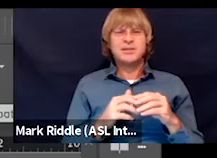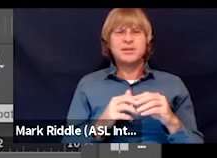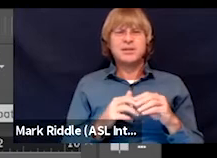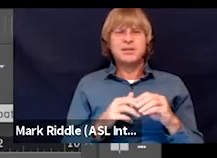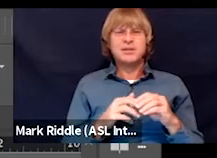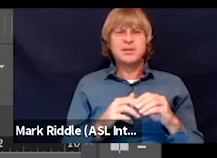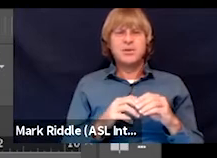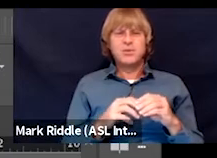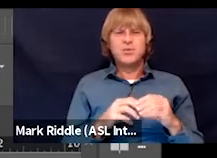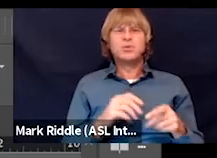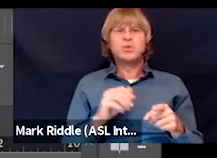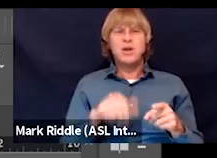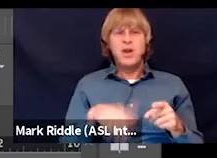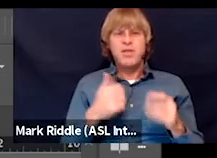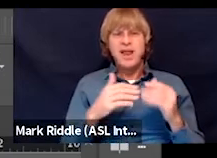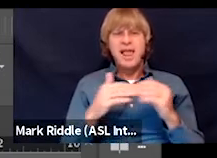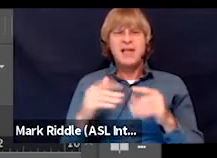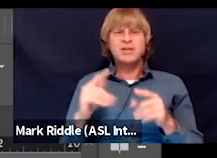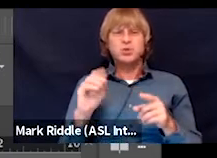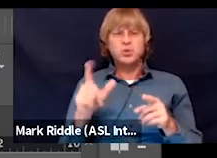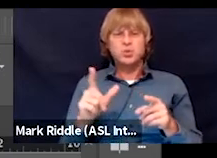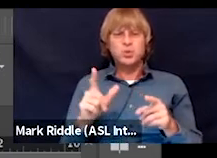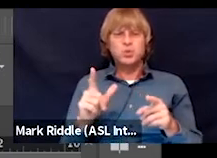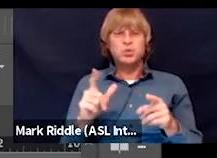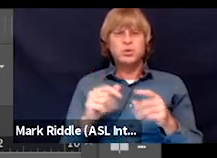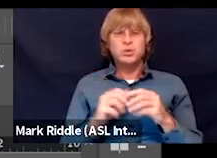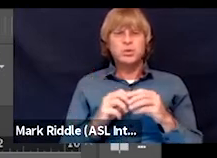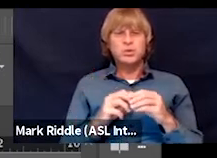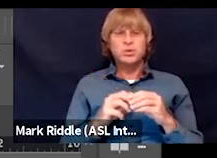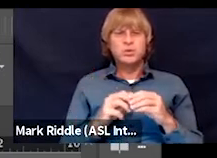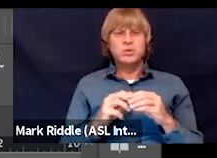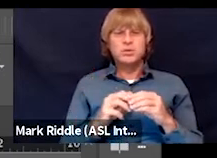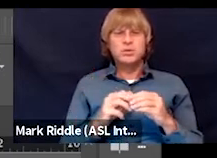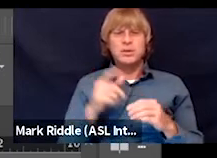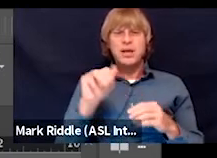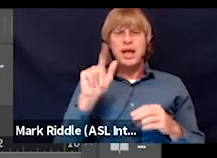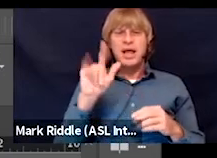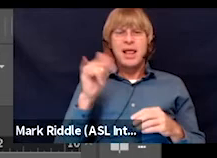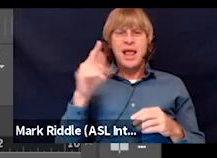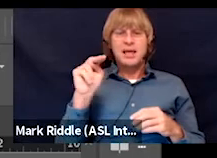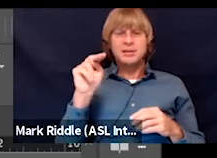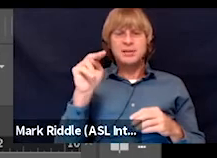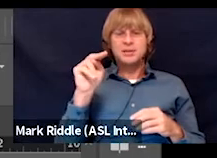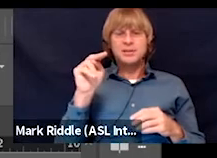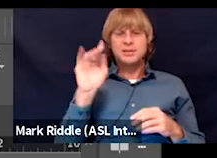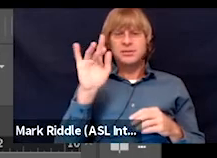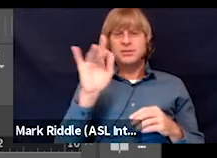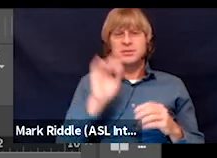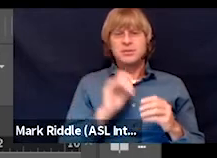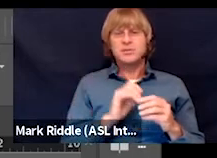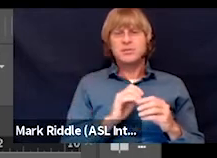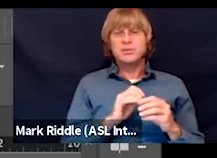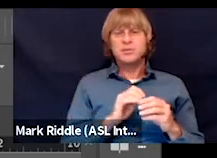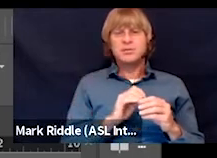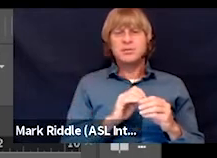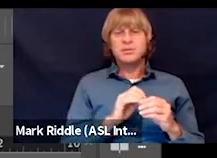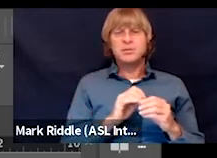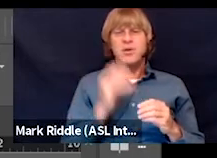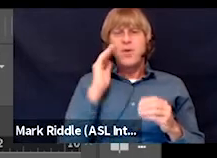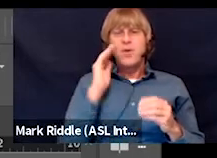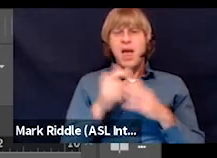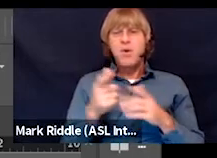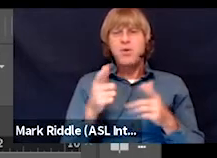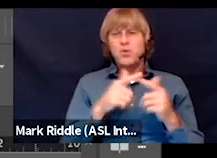Oh, here's another align tool trick. Go to align. You know how if you